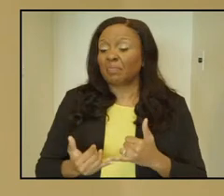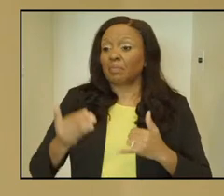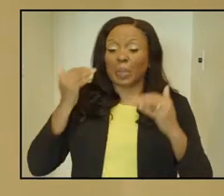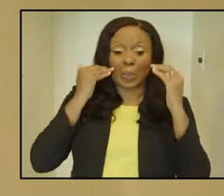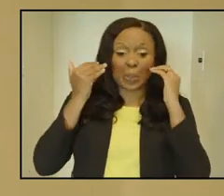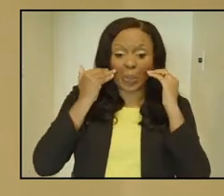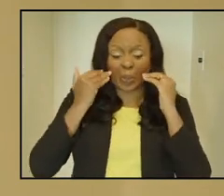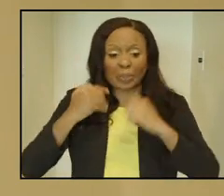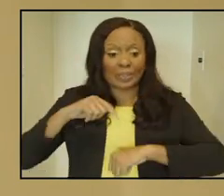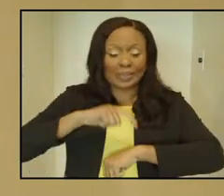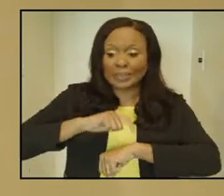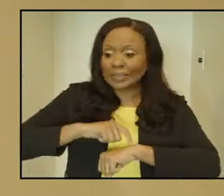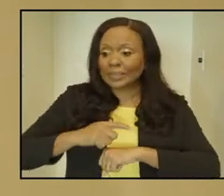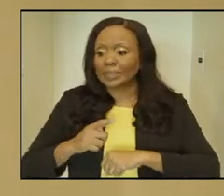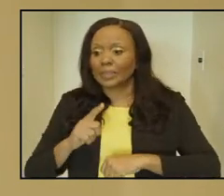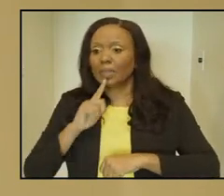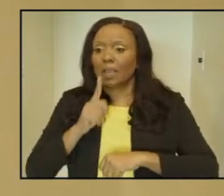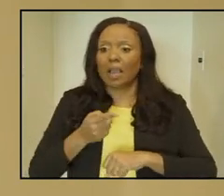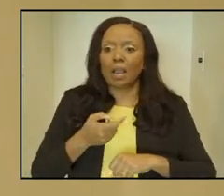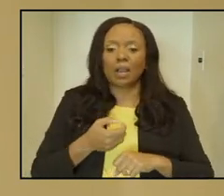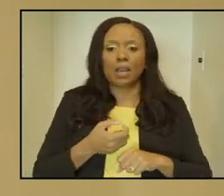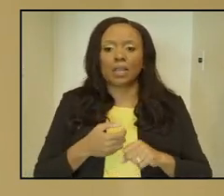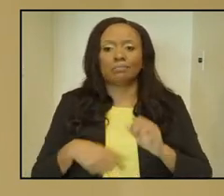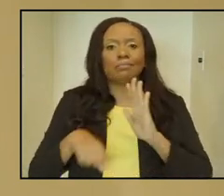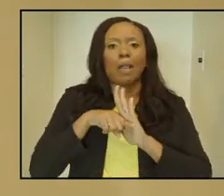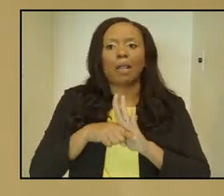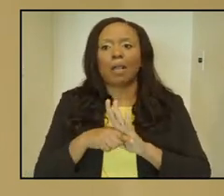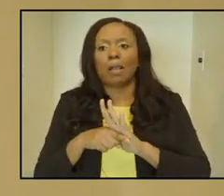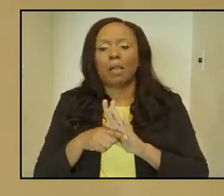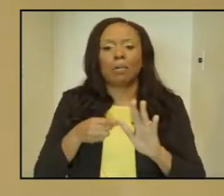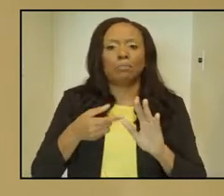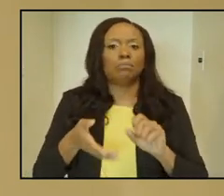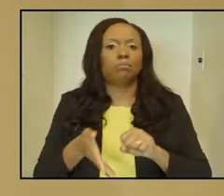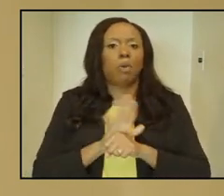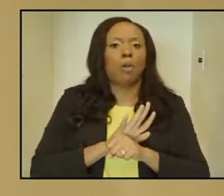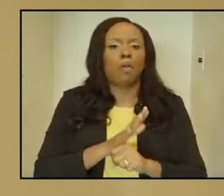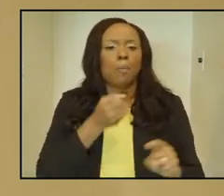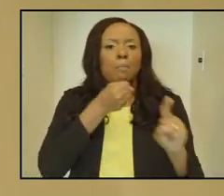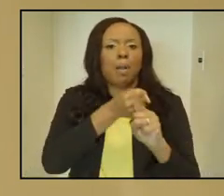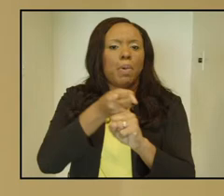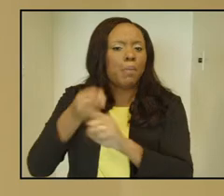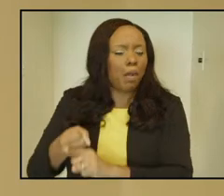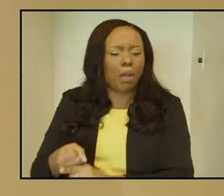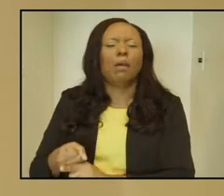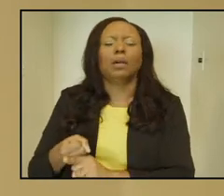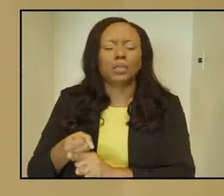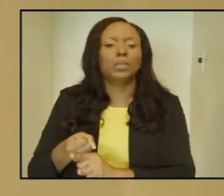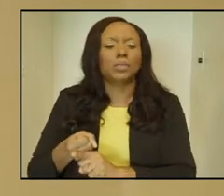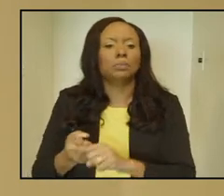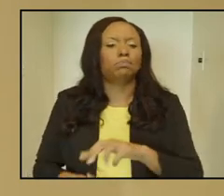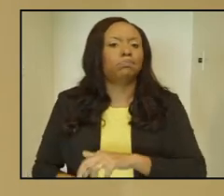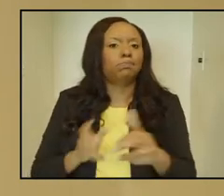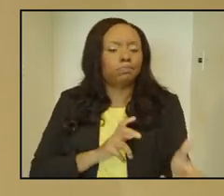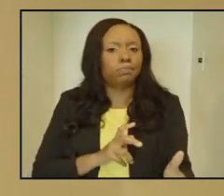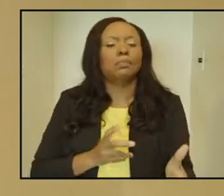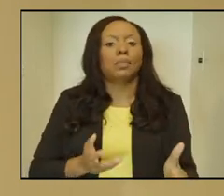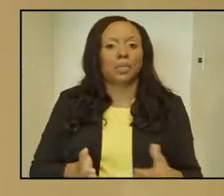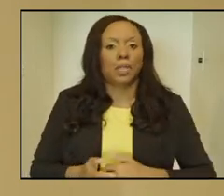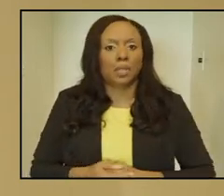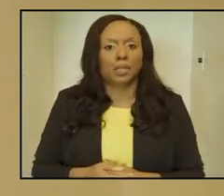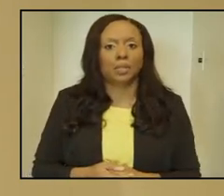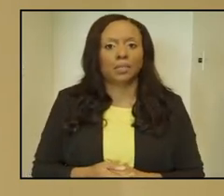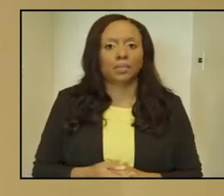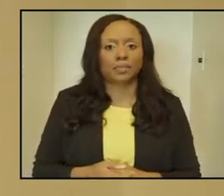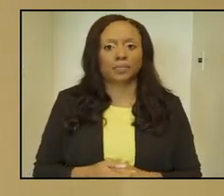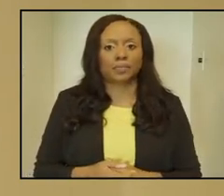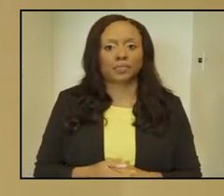renewal, and recovery, largely occasioned by the COVID-19 pandemic. This pandemic, while